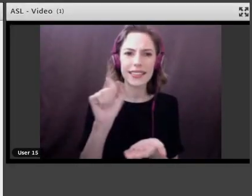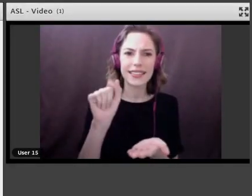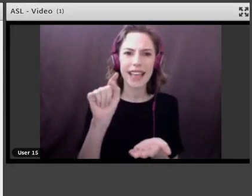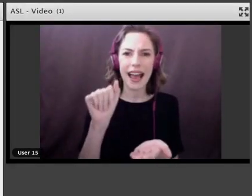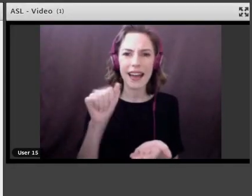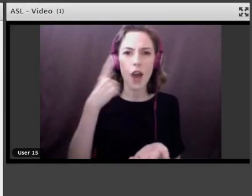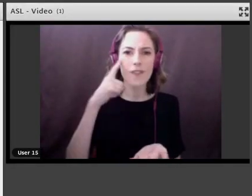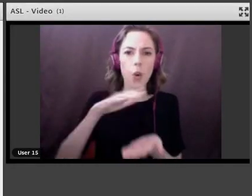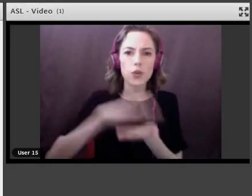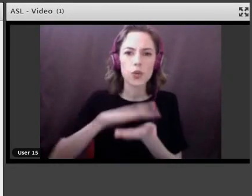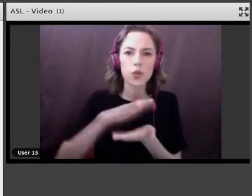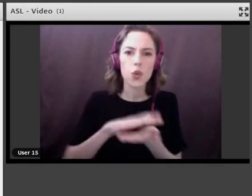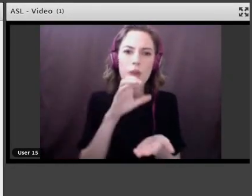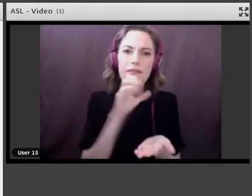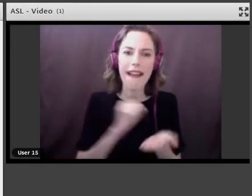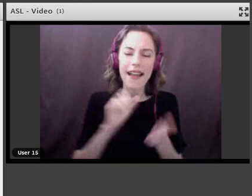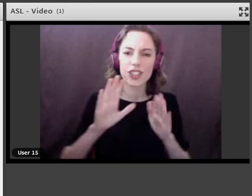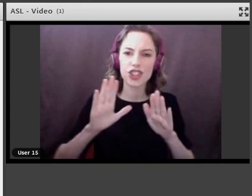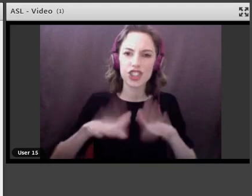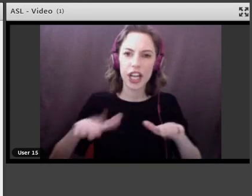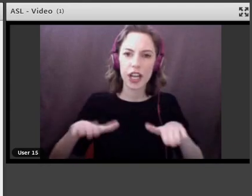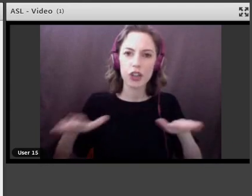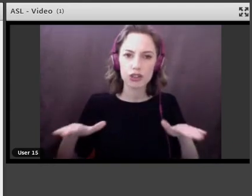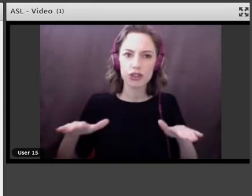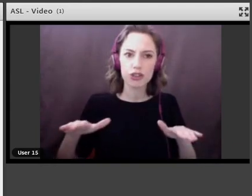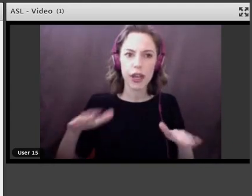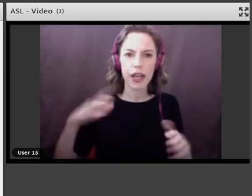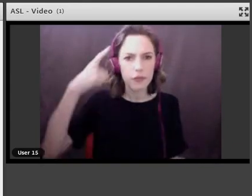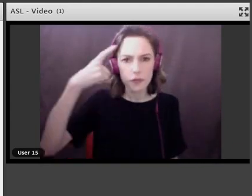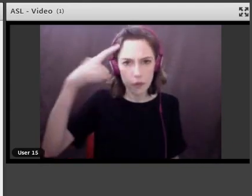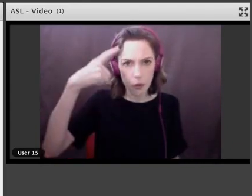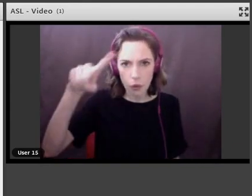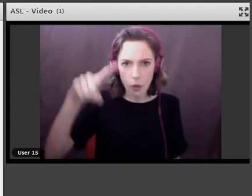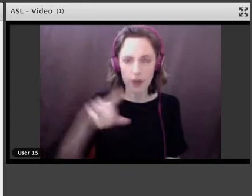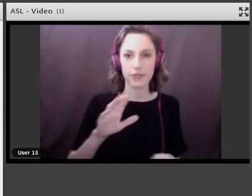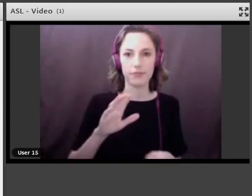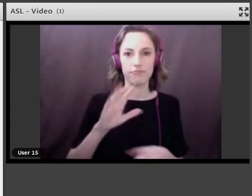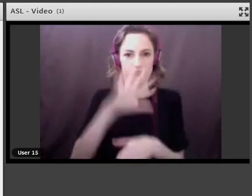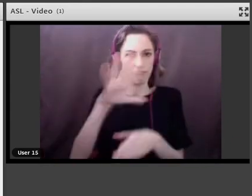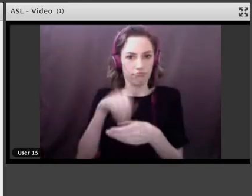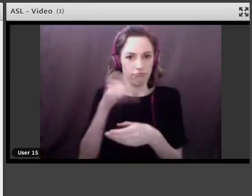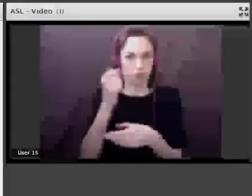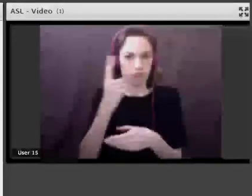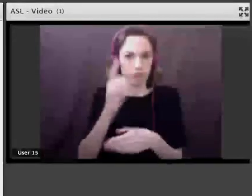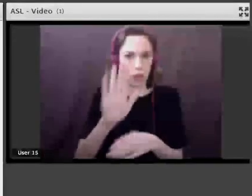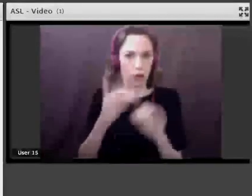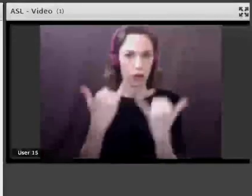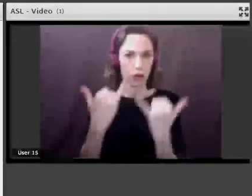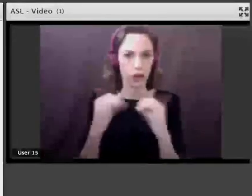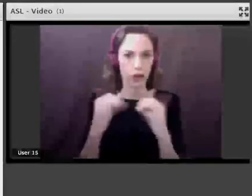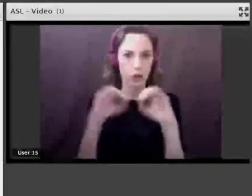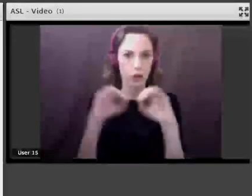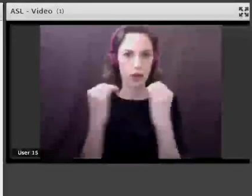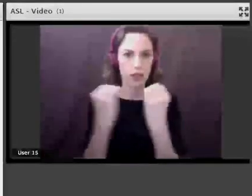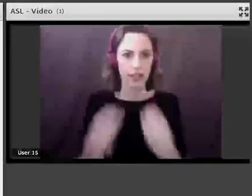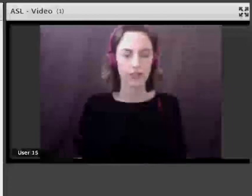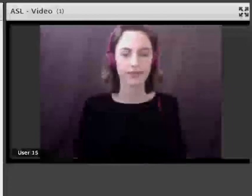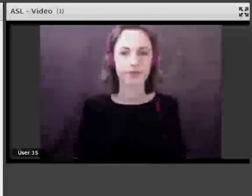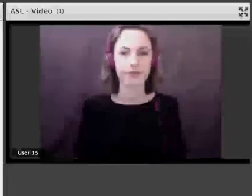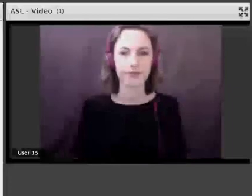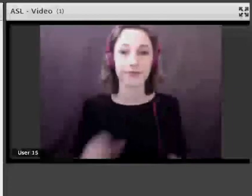role at your organization? Answer 1, to develop national and regional benchmarks and prevalence